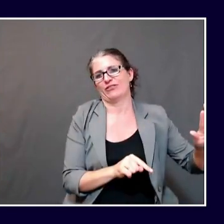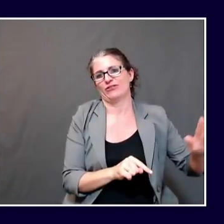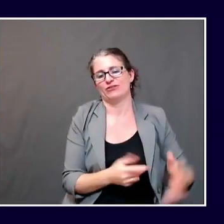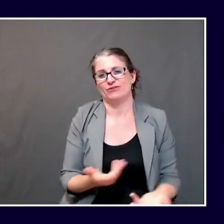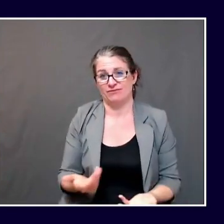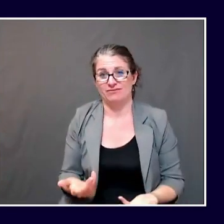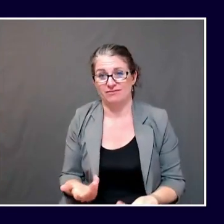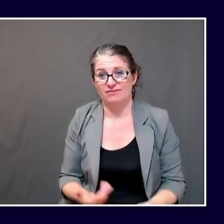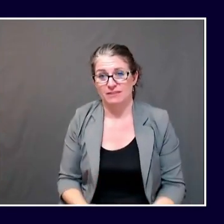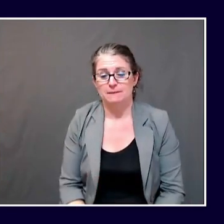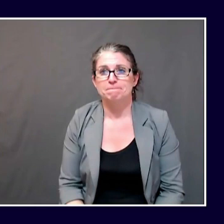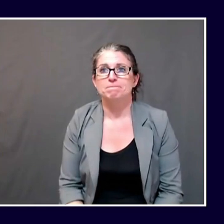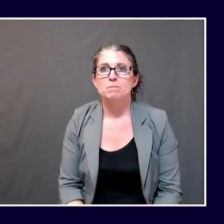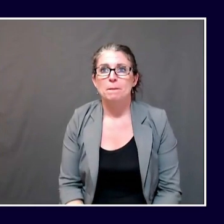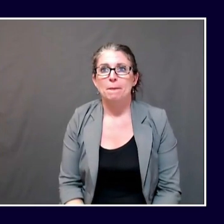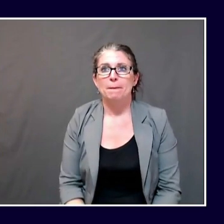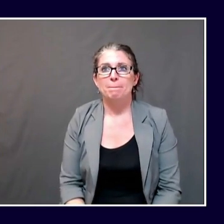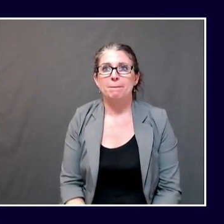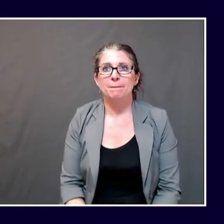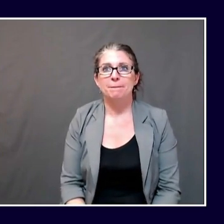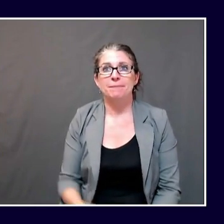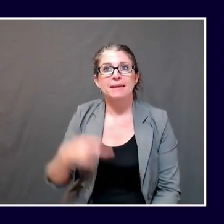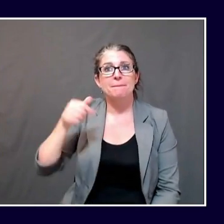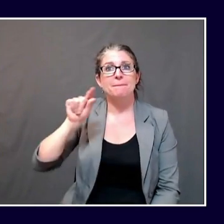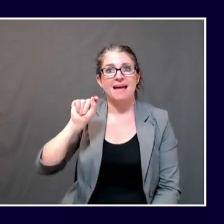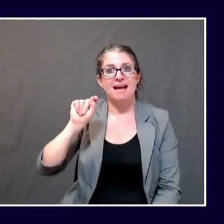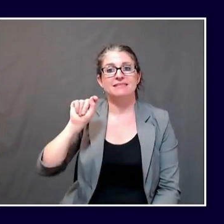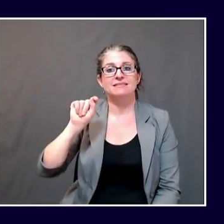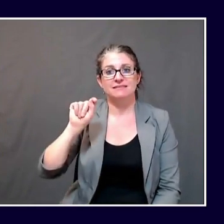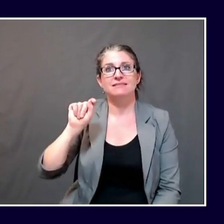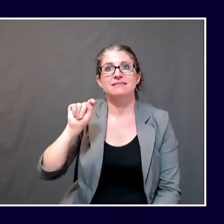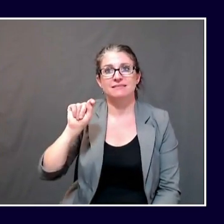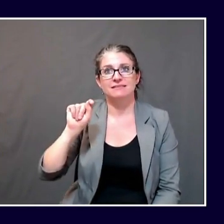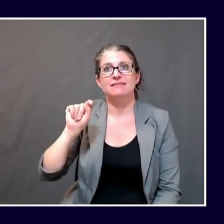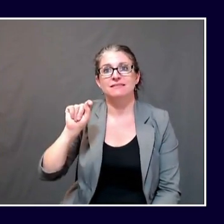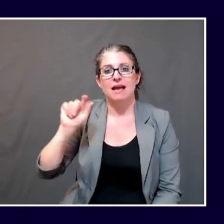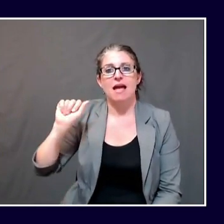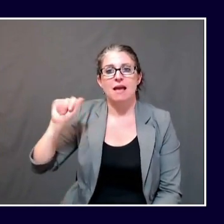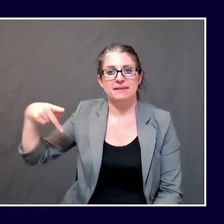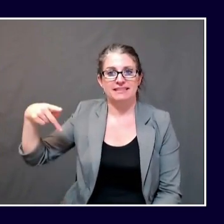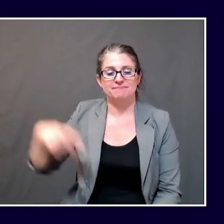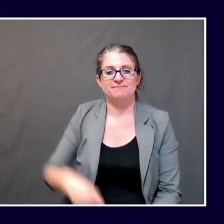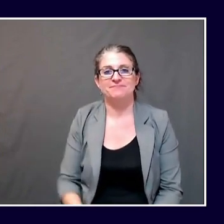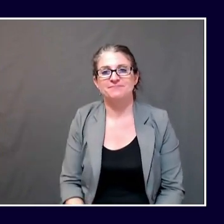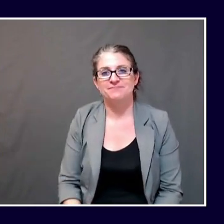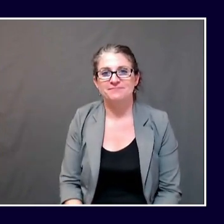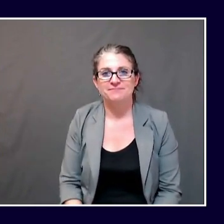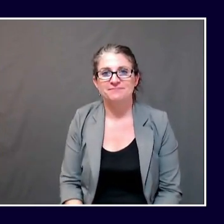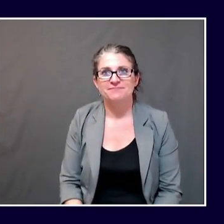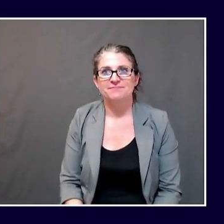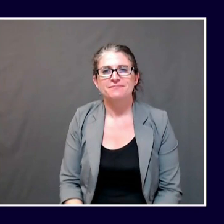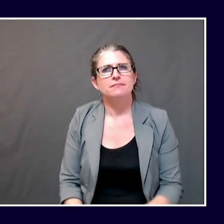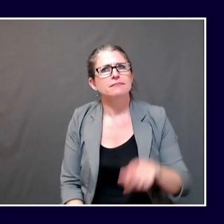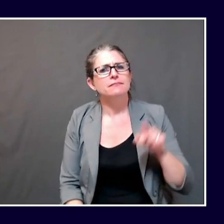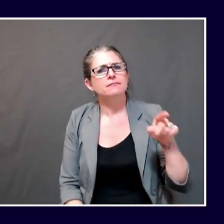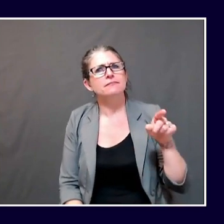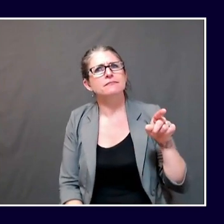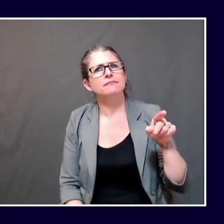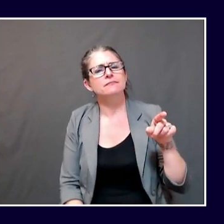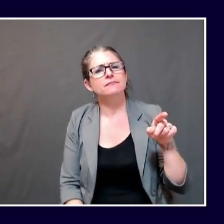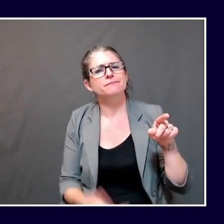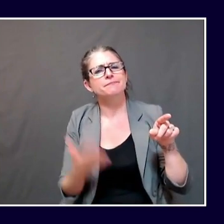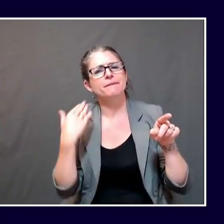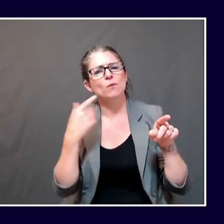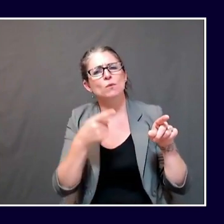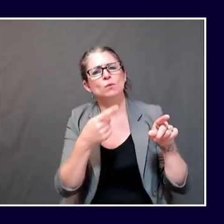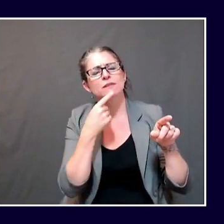So you mentioned earlier that that the age of